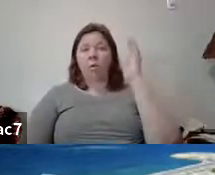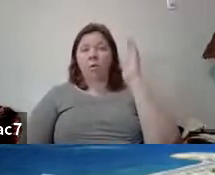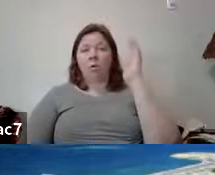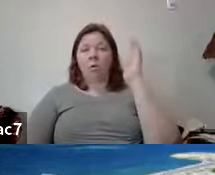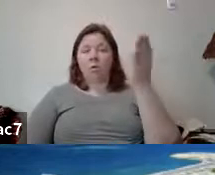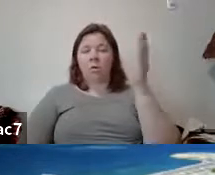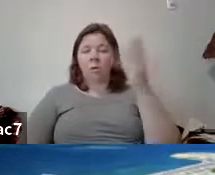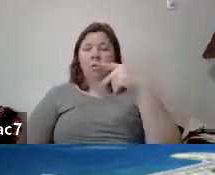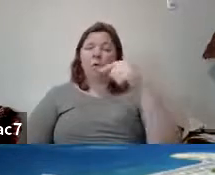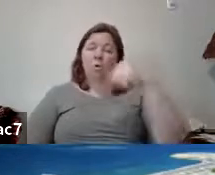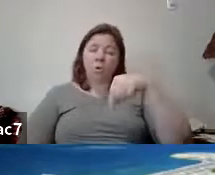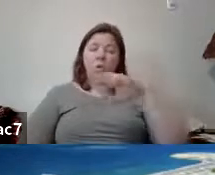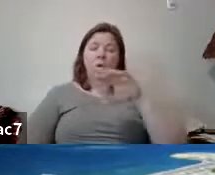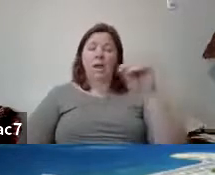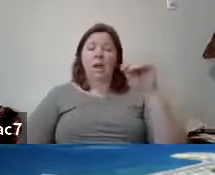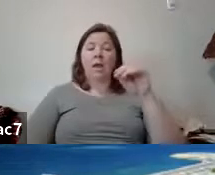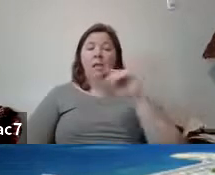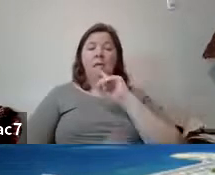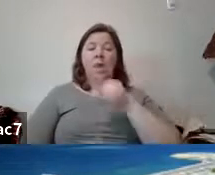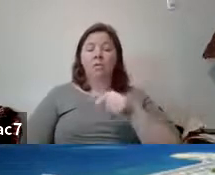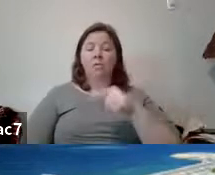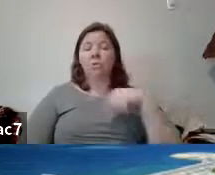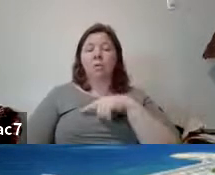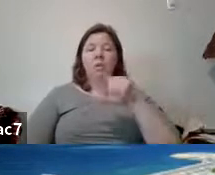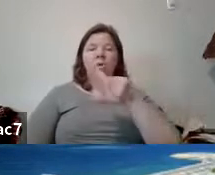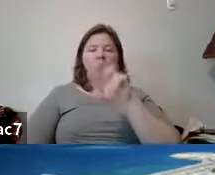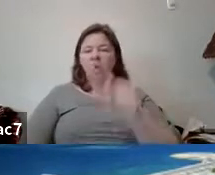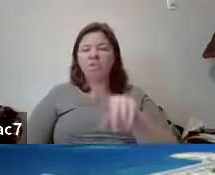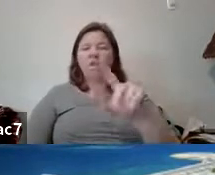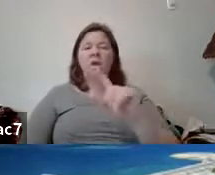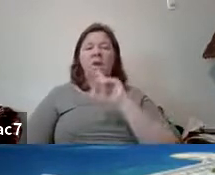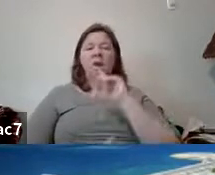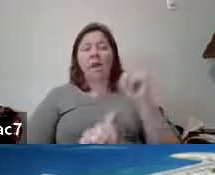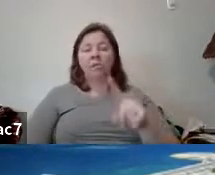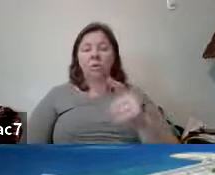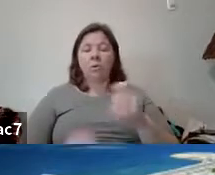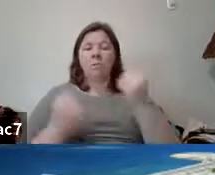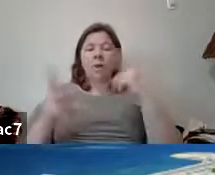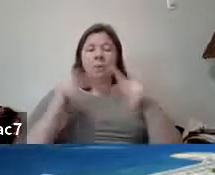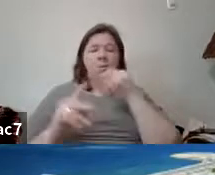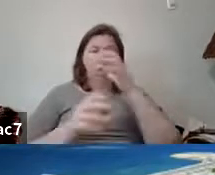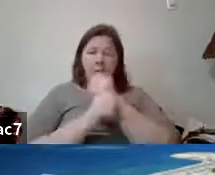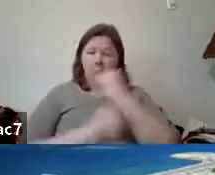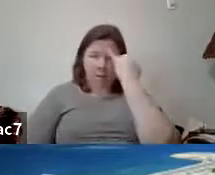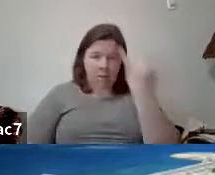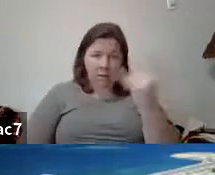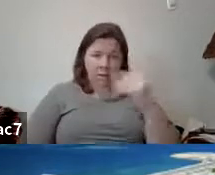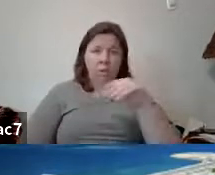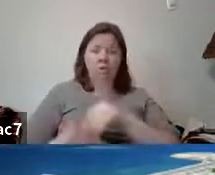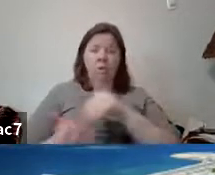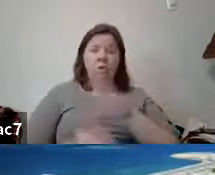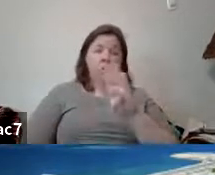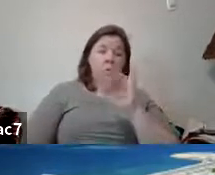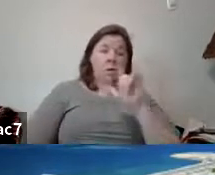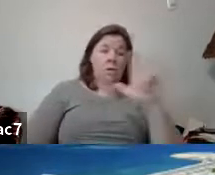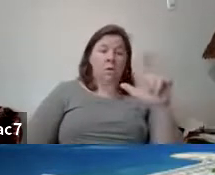did. And I really believe that a lot of people have not grasped it. Dr. Bill Williams talked